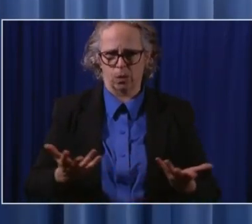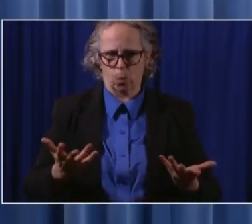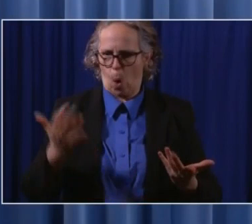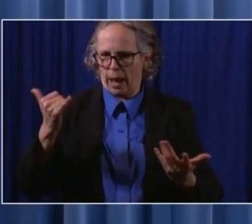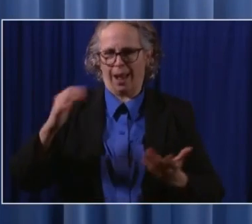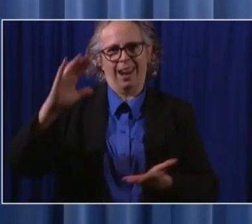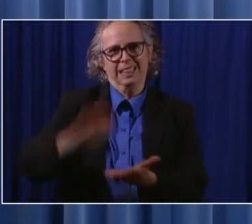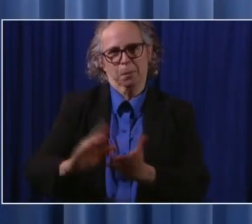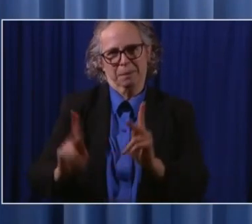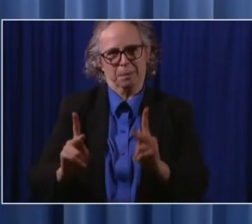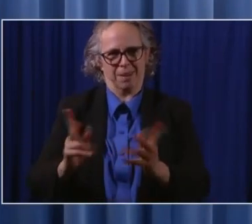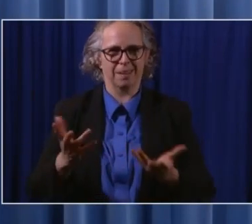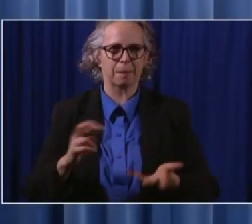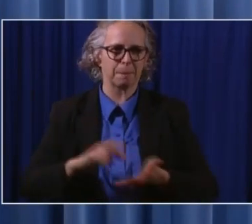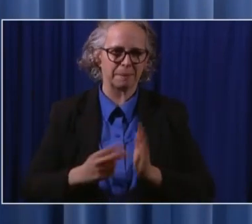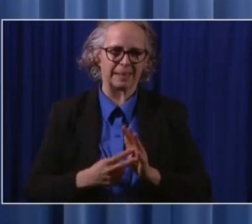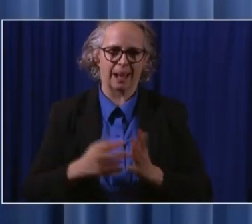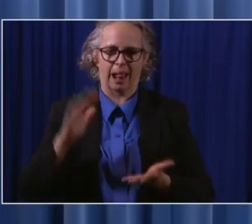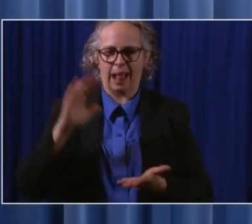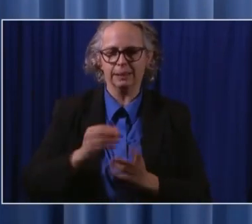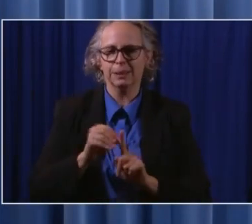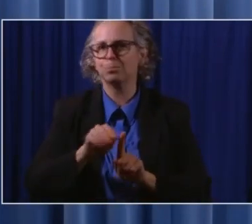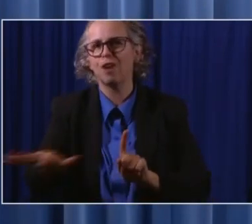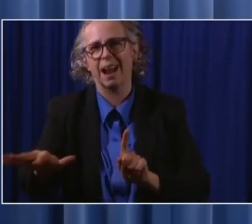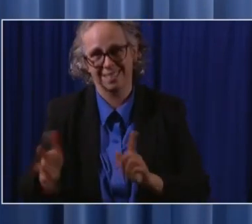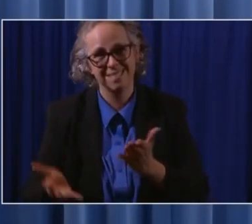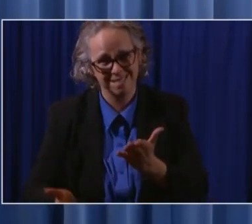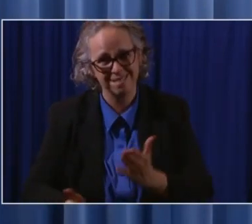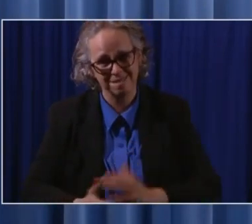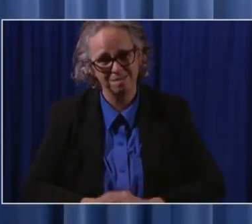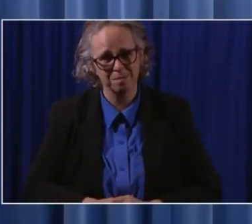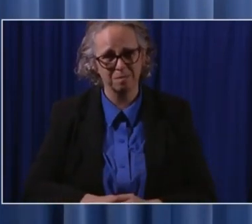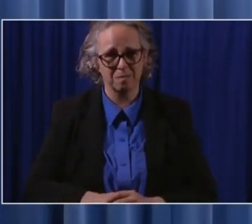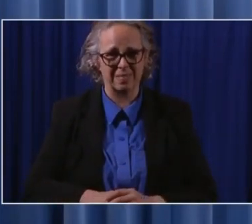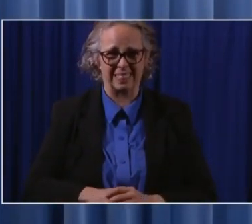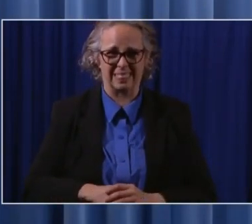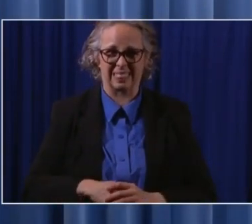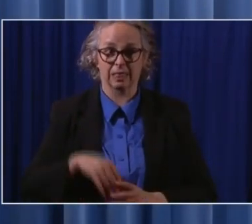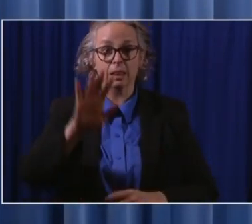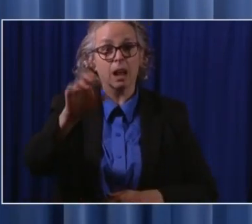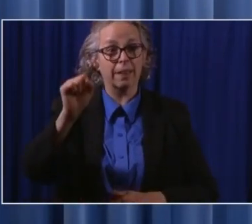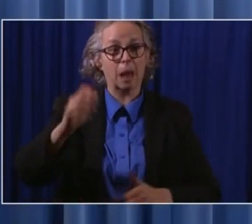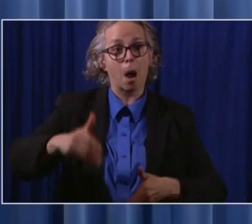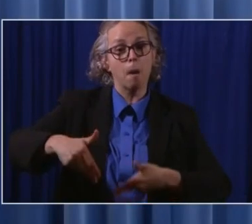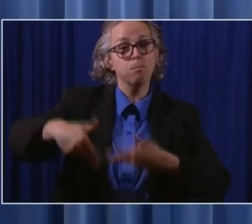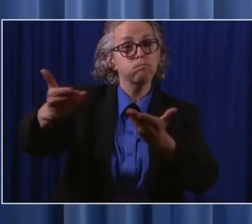the spread. This proposed emergency rule does include